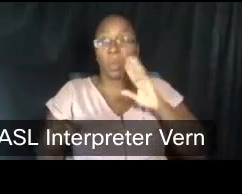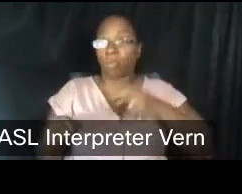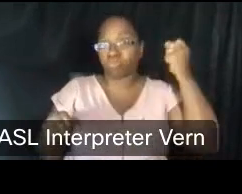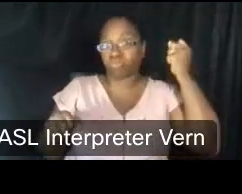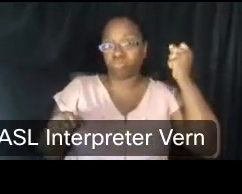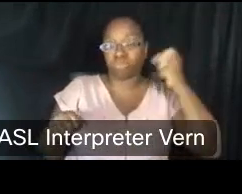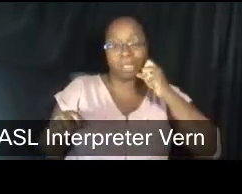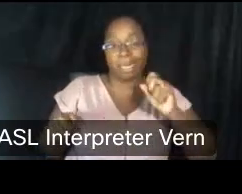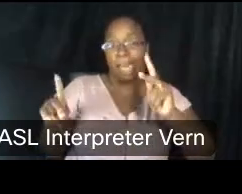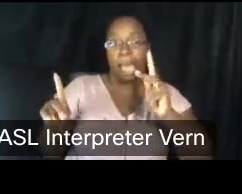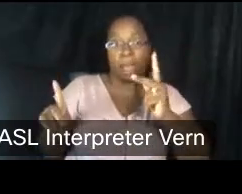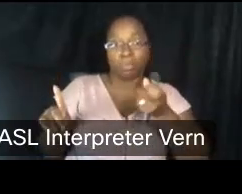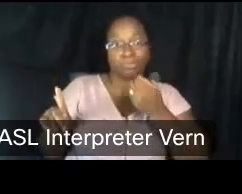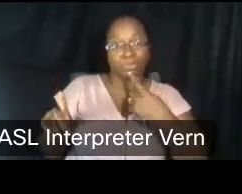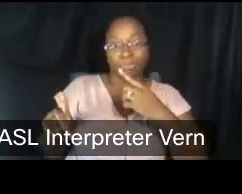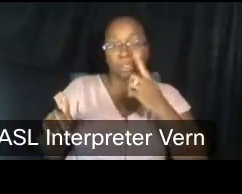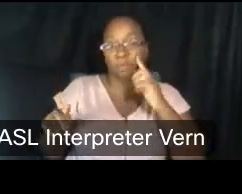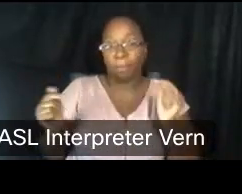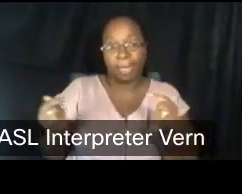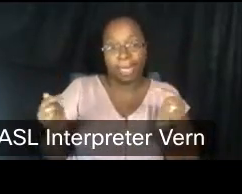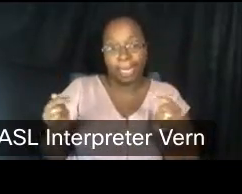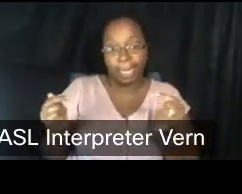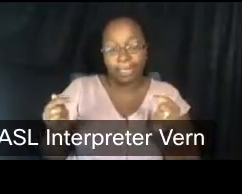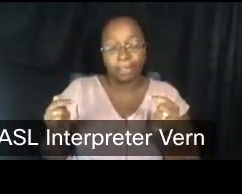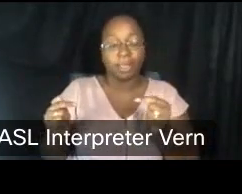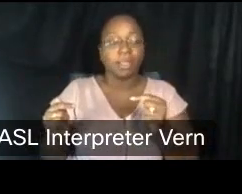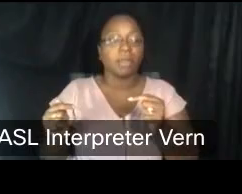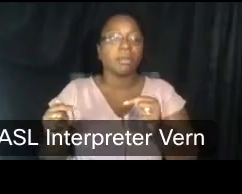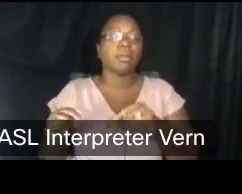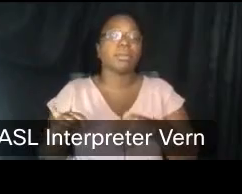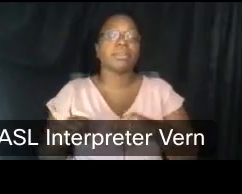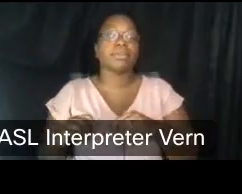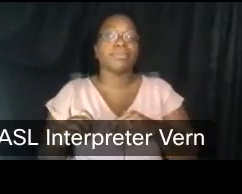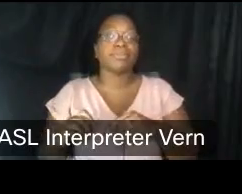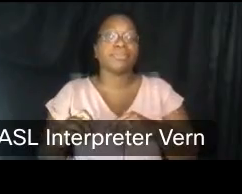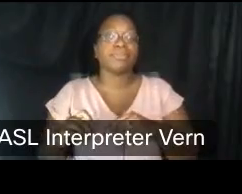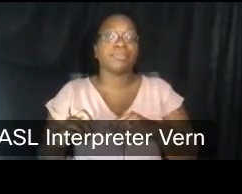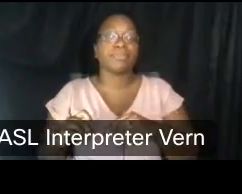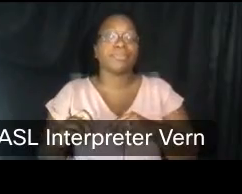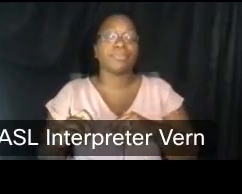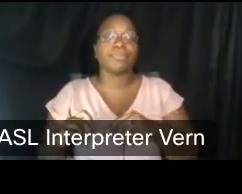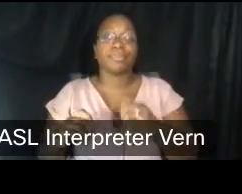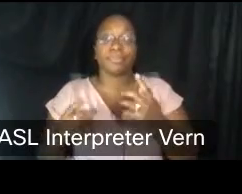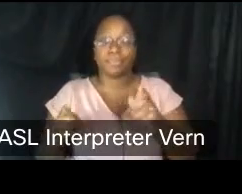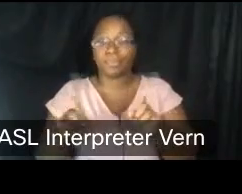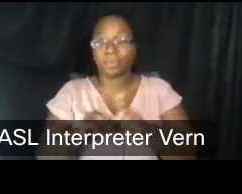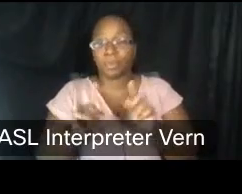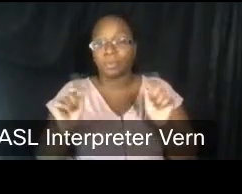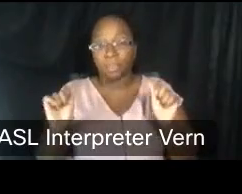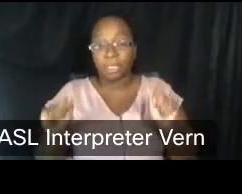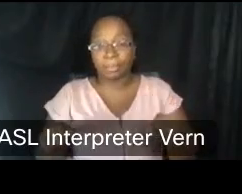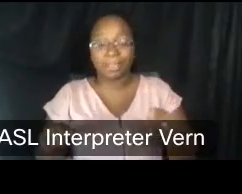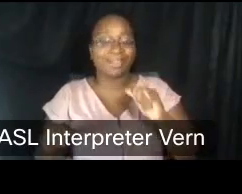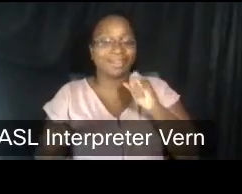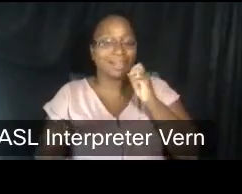the survivor to take pain medication for the injuries they have sustained. And this could also be not allowing